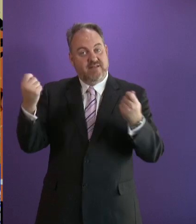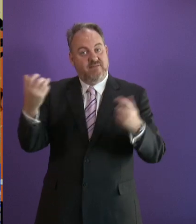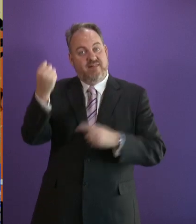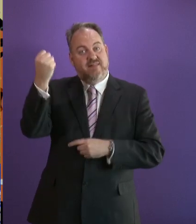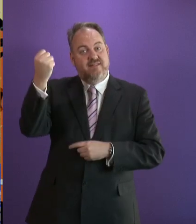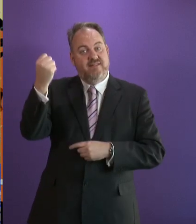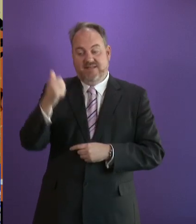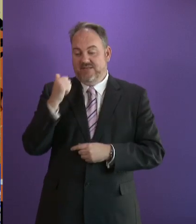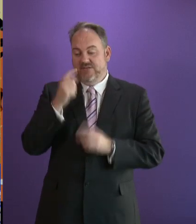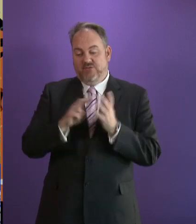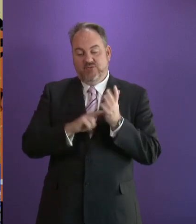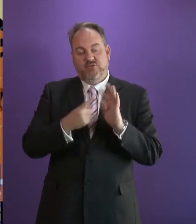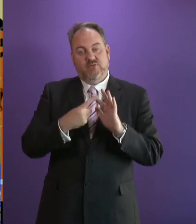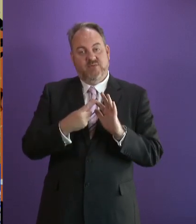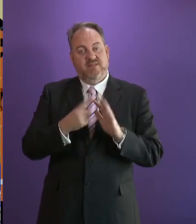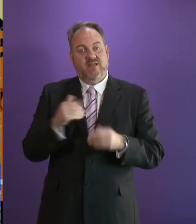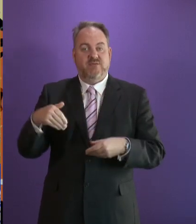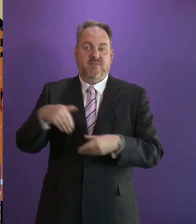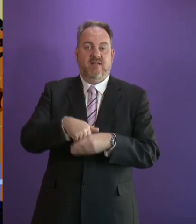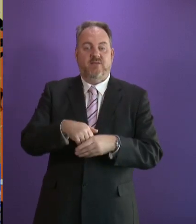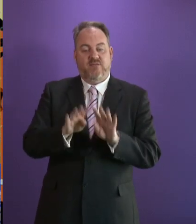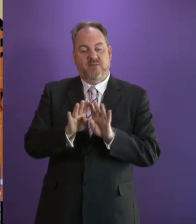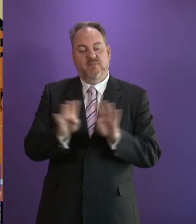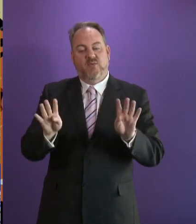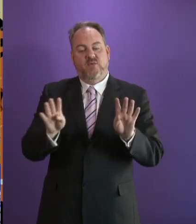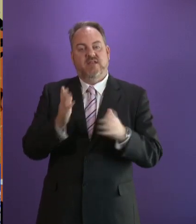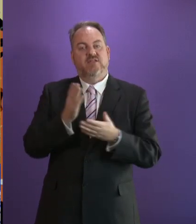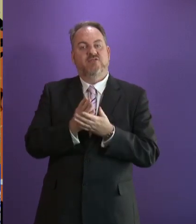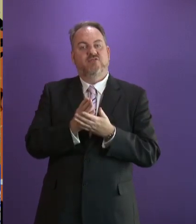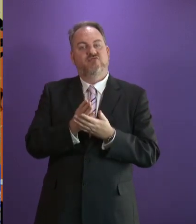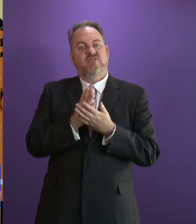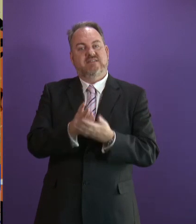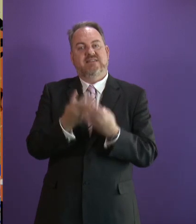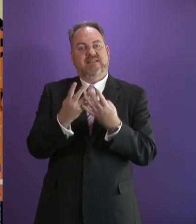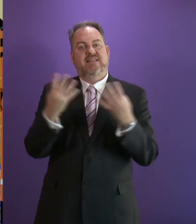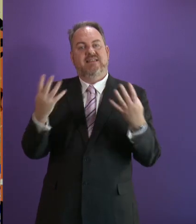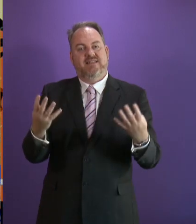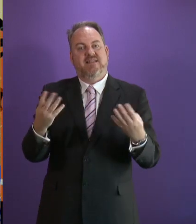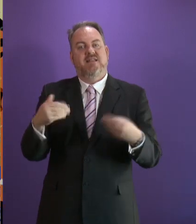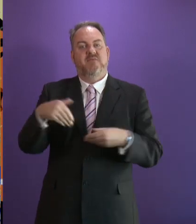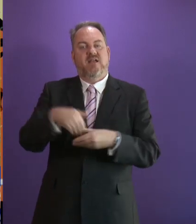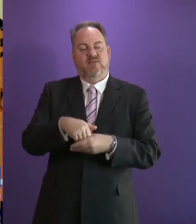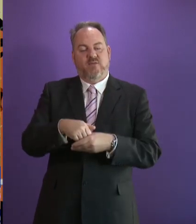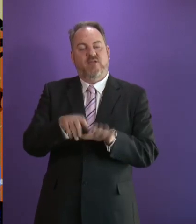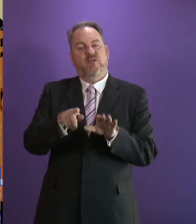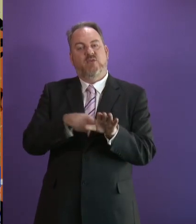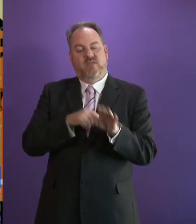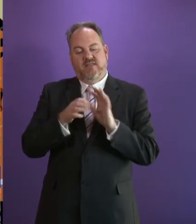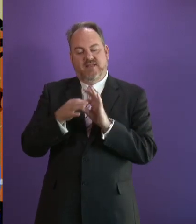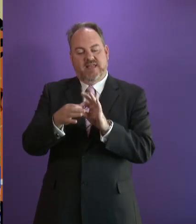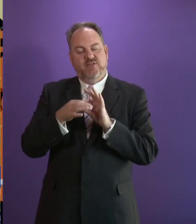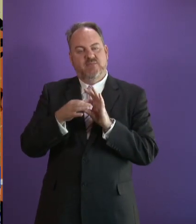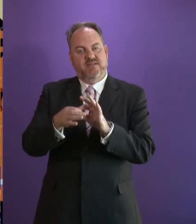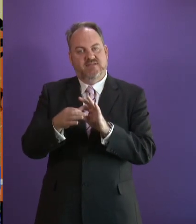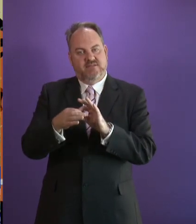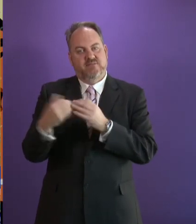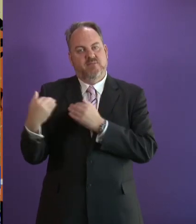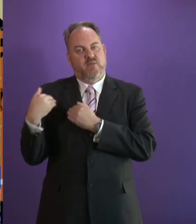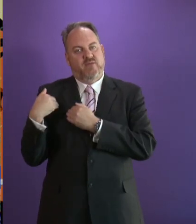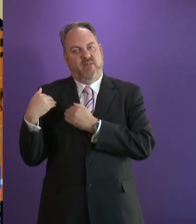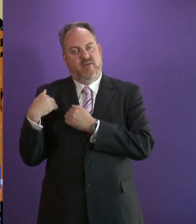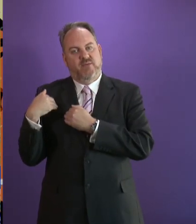in June, I was also elected to SIP's board as a trustee, where I'm responsible for the youth engagement and development portfolio. SIP operates as a charity,